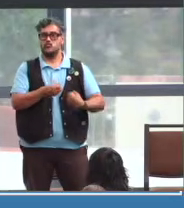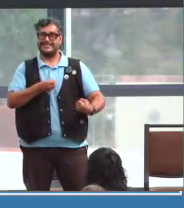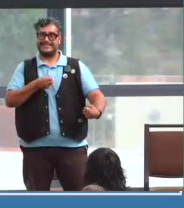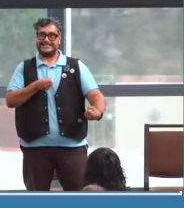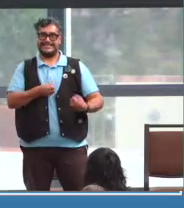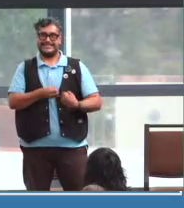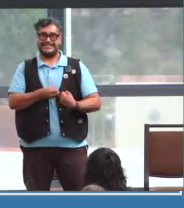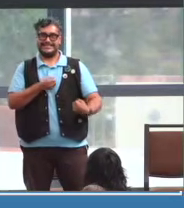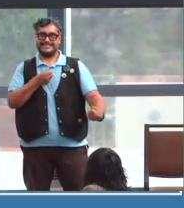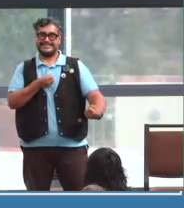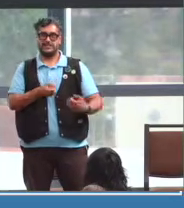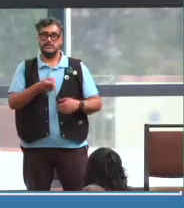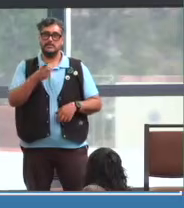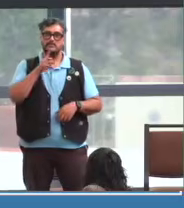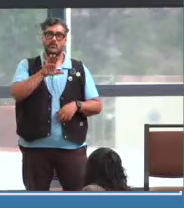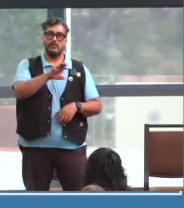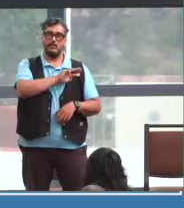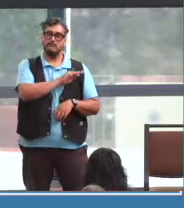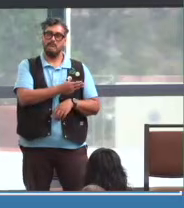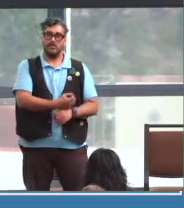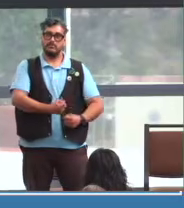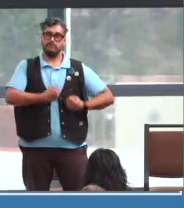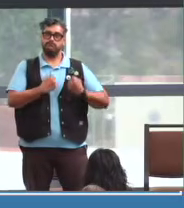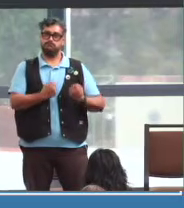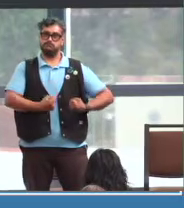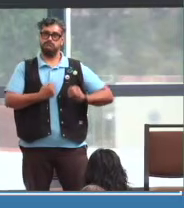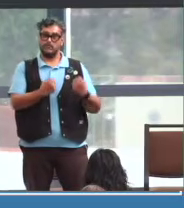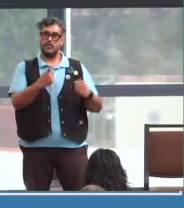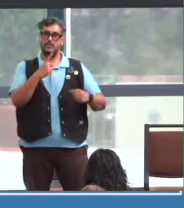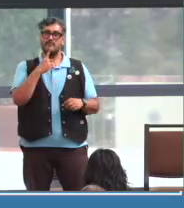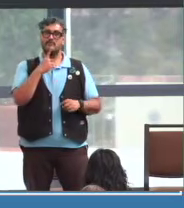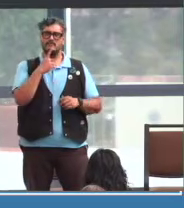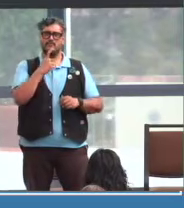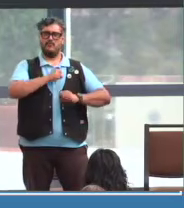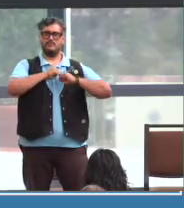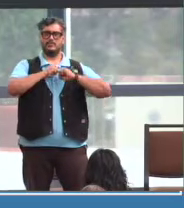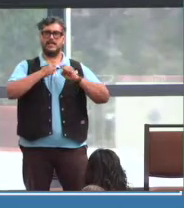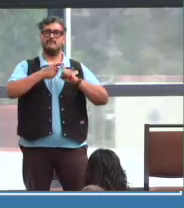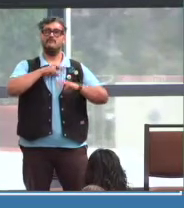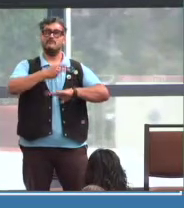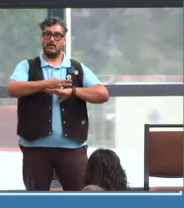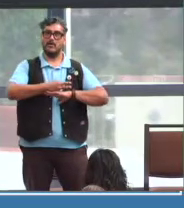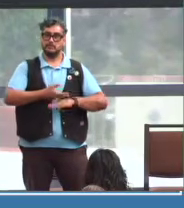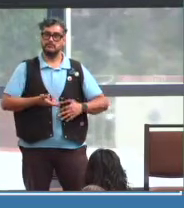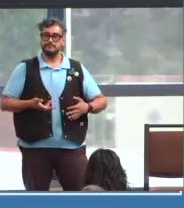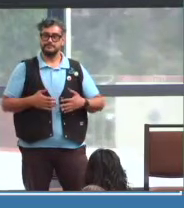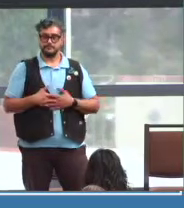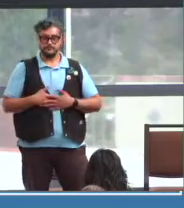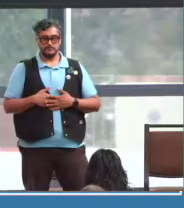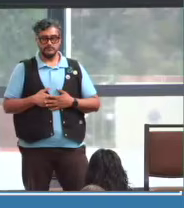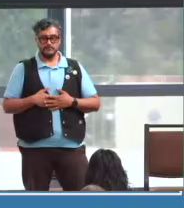for longevity. It's good to have the muscles in the future, especially to prevent falls, and balance training. And in